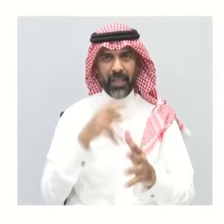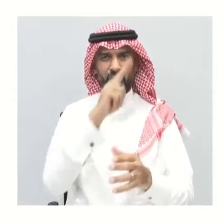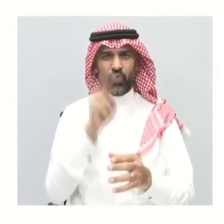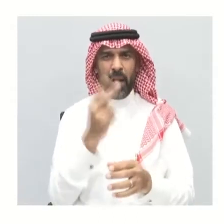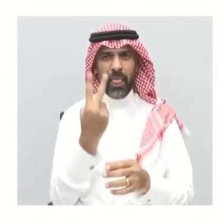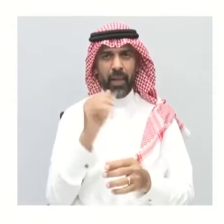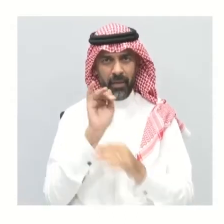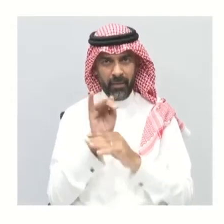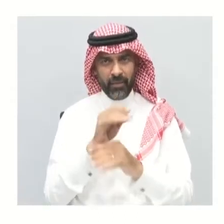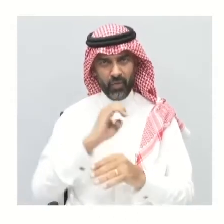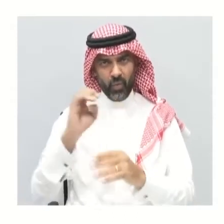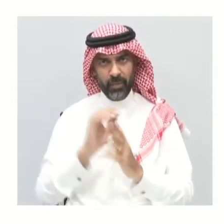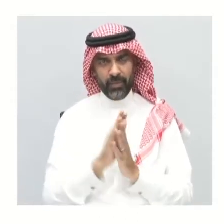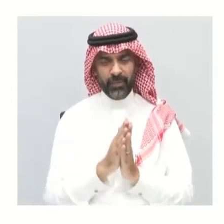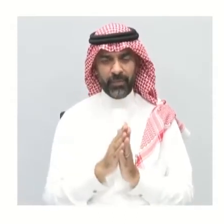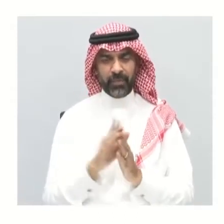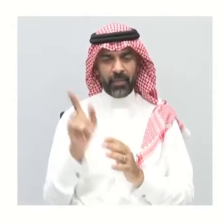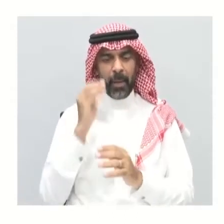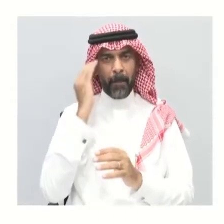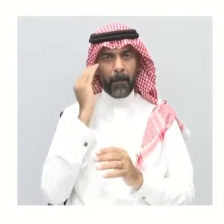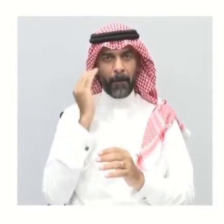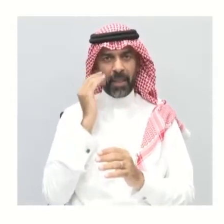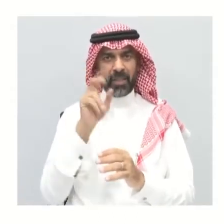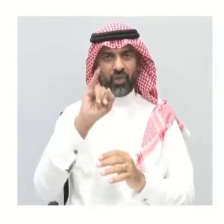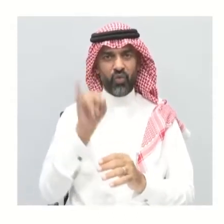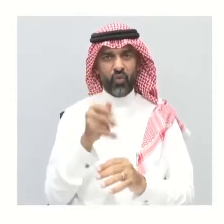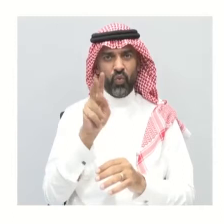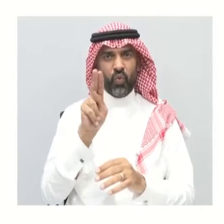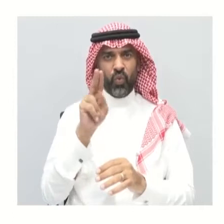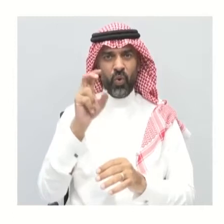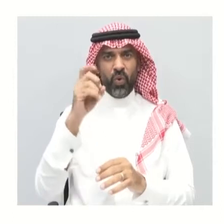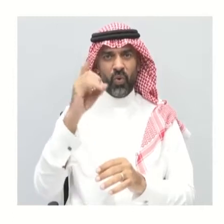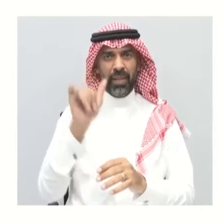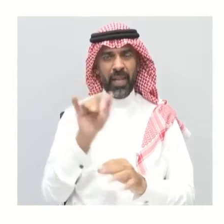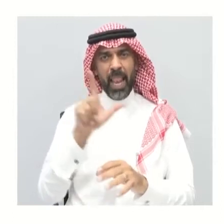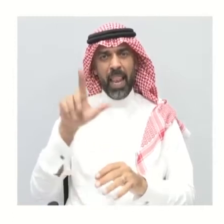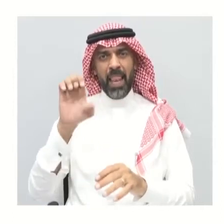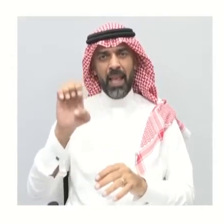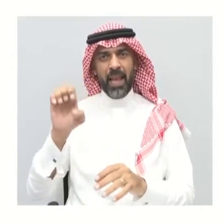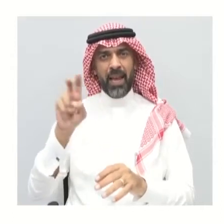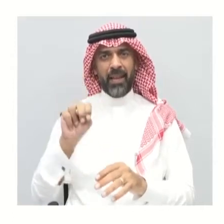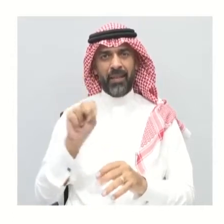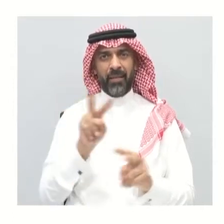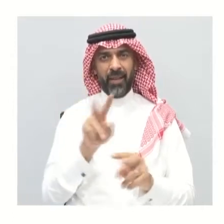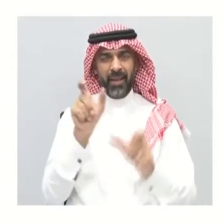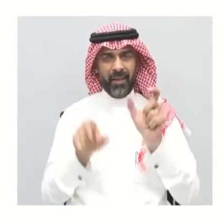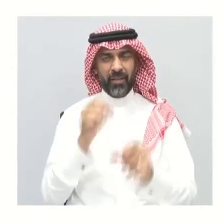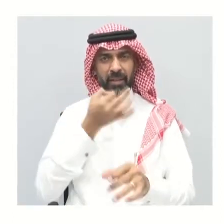questions. Judy and Lean want to play outside. Please listen to the audio to know what